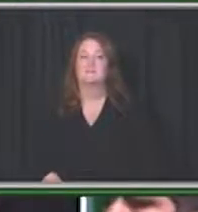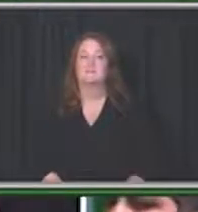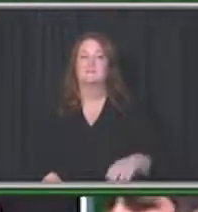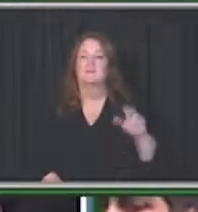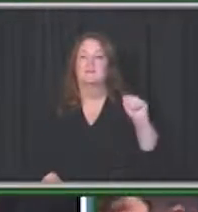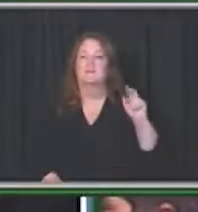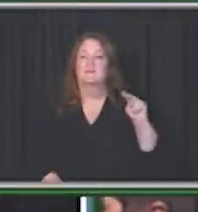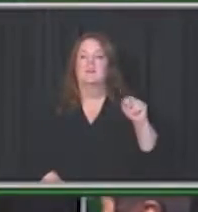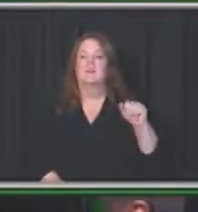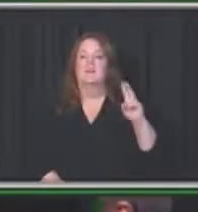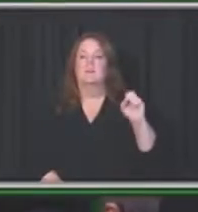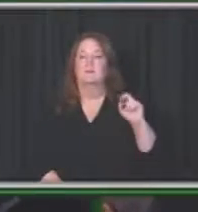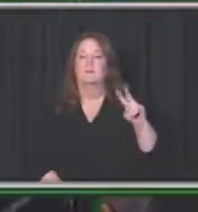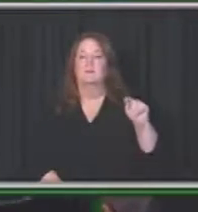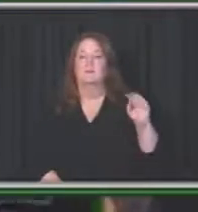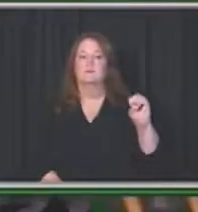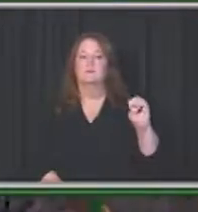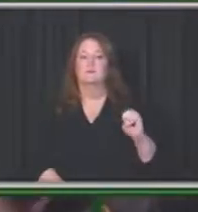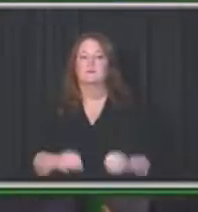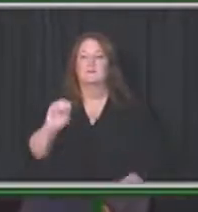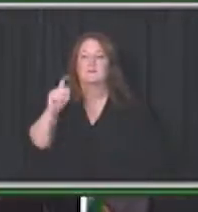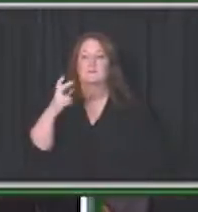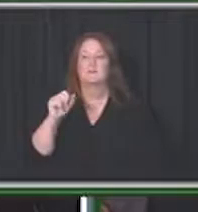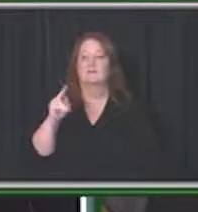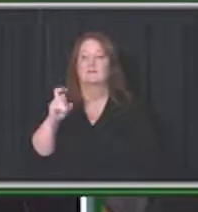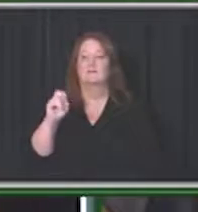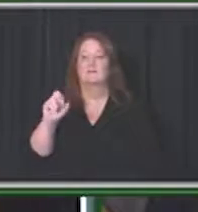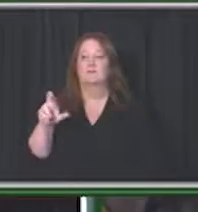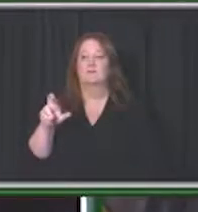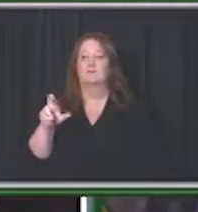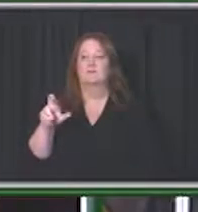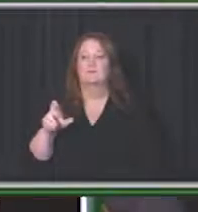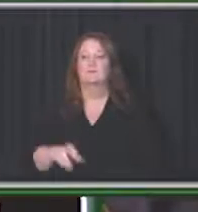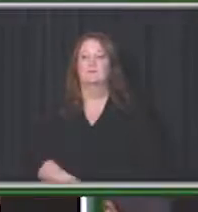Anna Volk. Stephanie Verna.